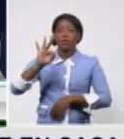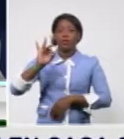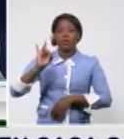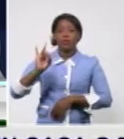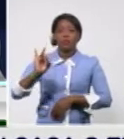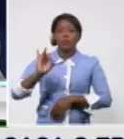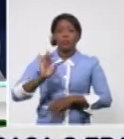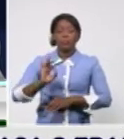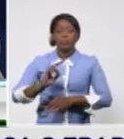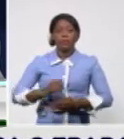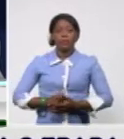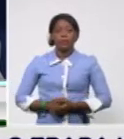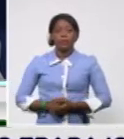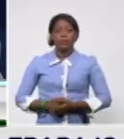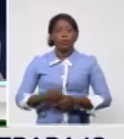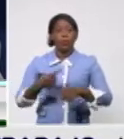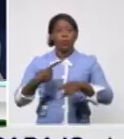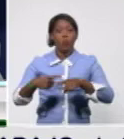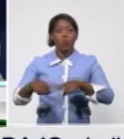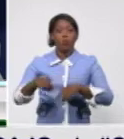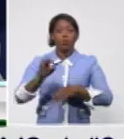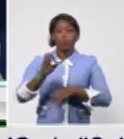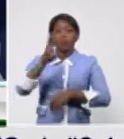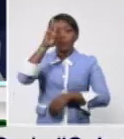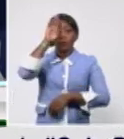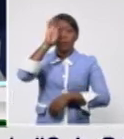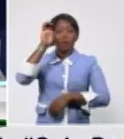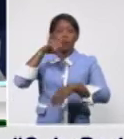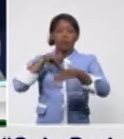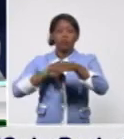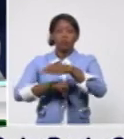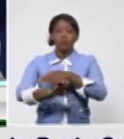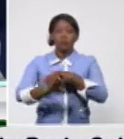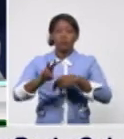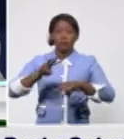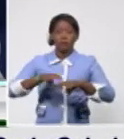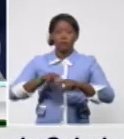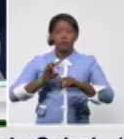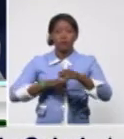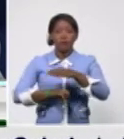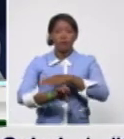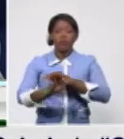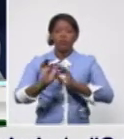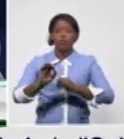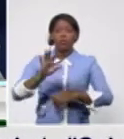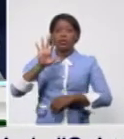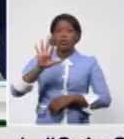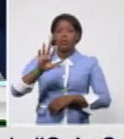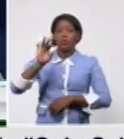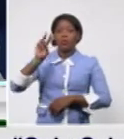in Villa Clara's Hygiene, Epidemiology and Microbiology Center,